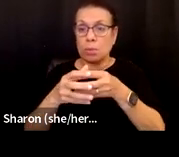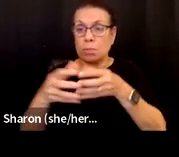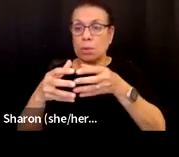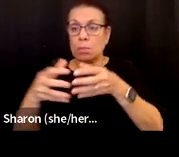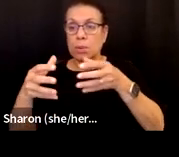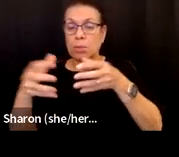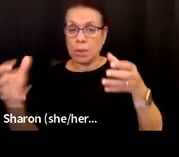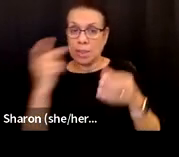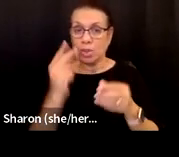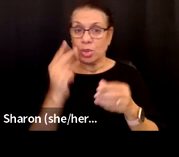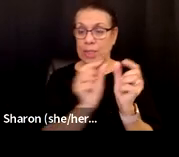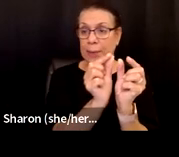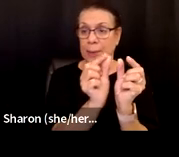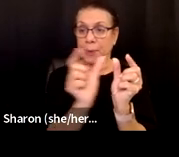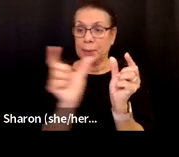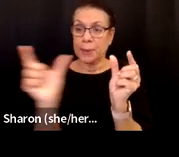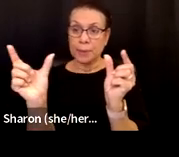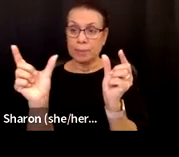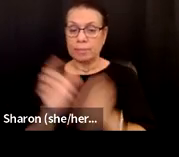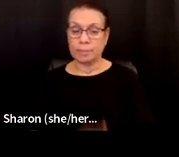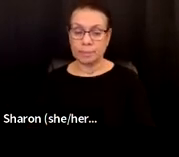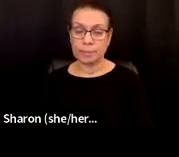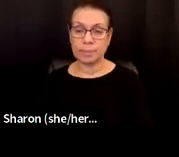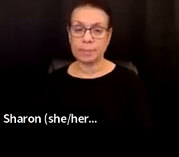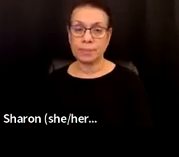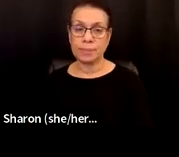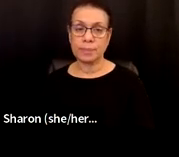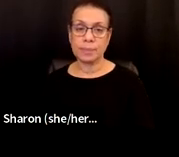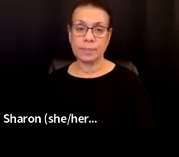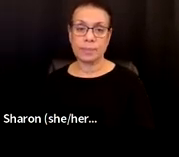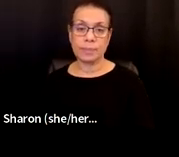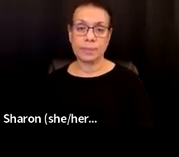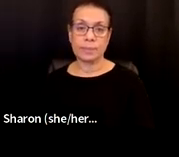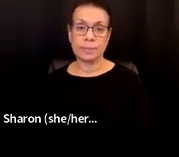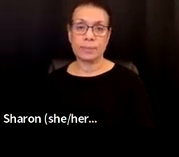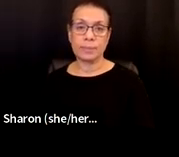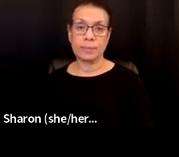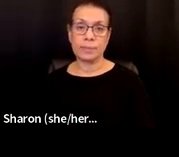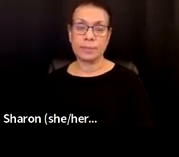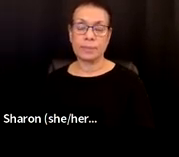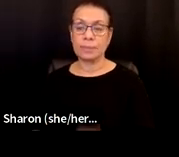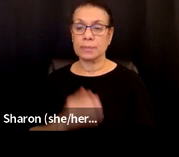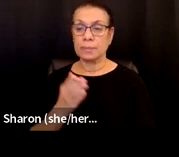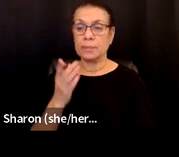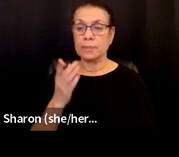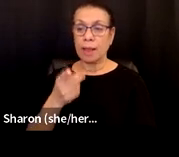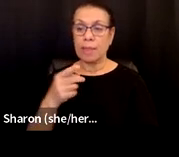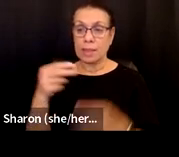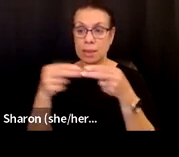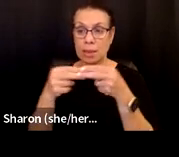over the next few years next slide please takes a look at